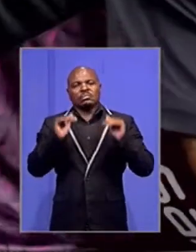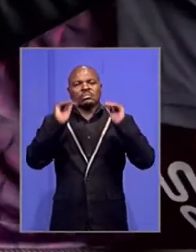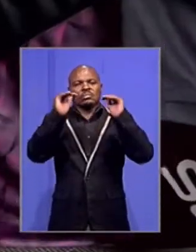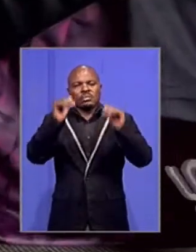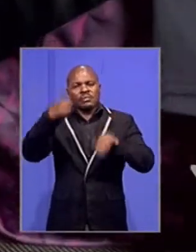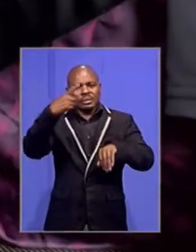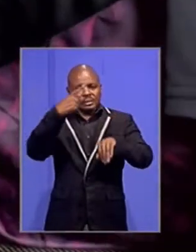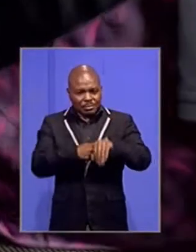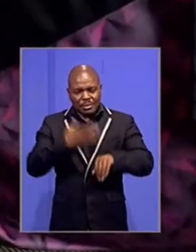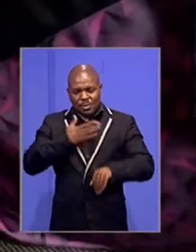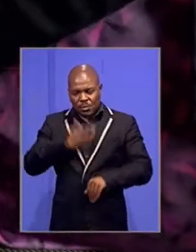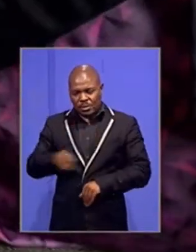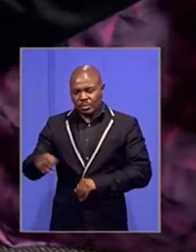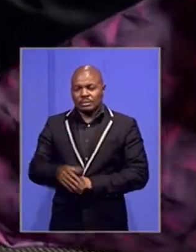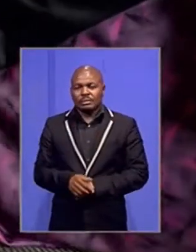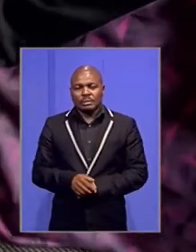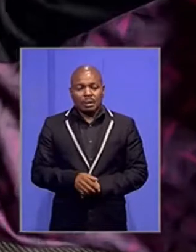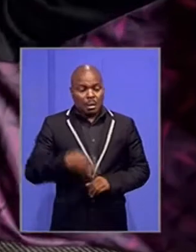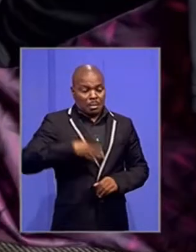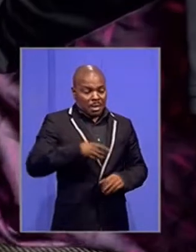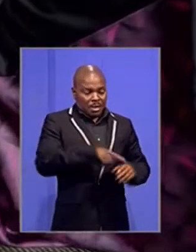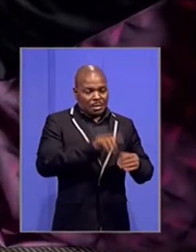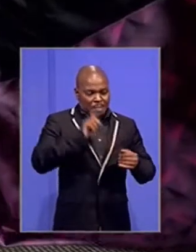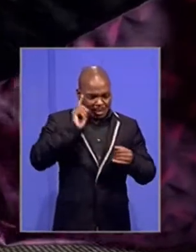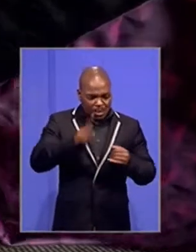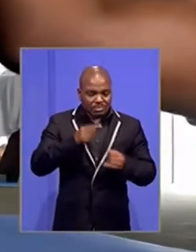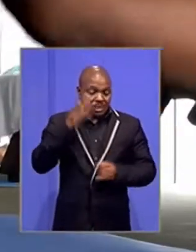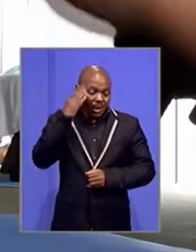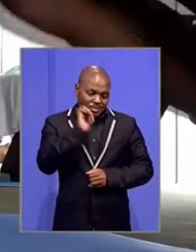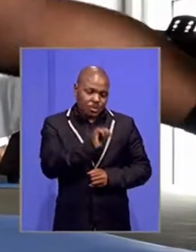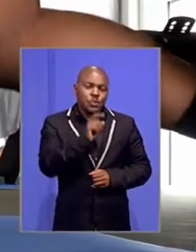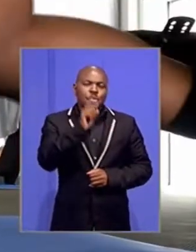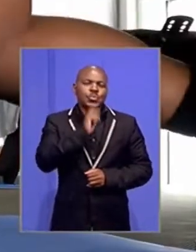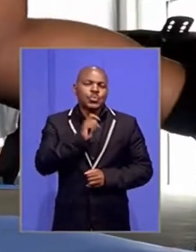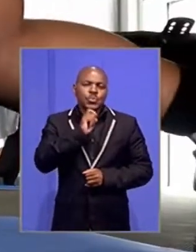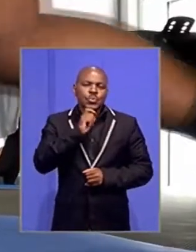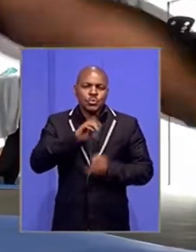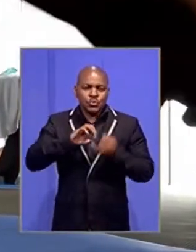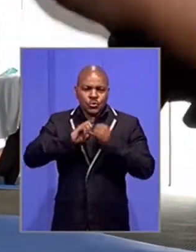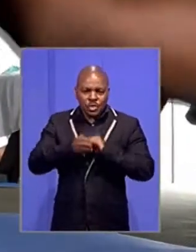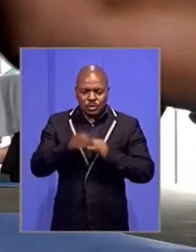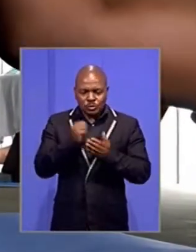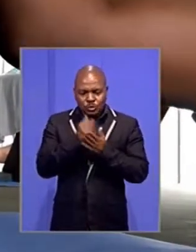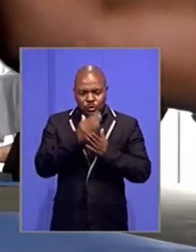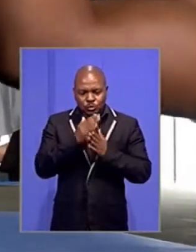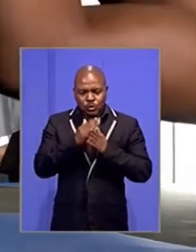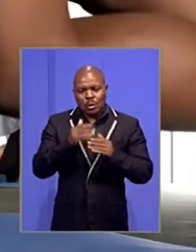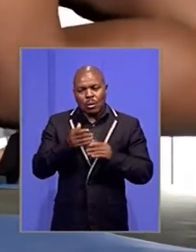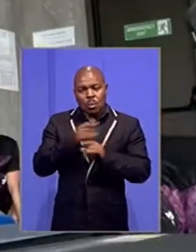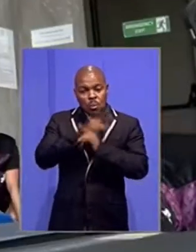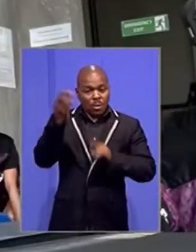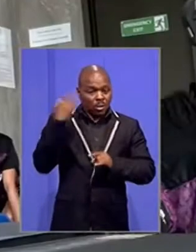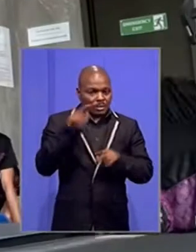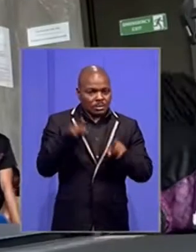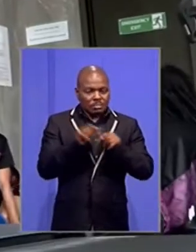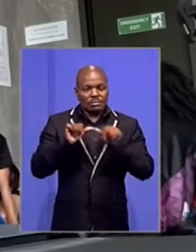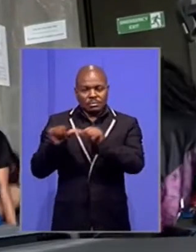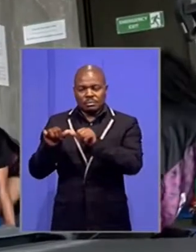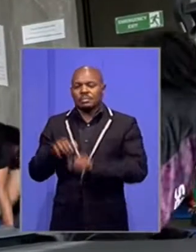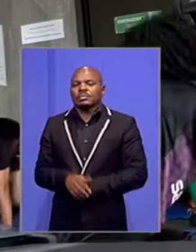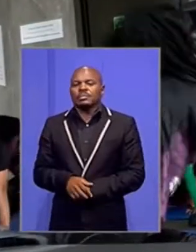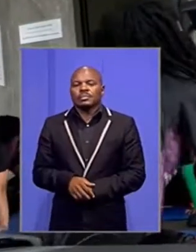lekgetlo la pele. Banyana Banyana ba tshwanela ho sebedisa boiphihlelo ba bona ho sireletsa ketapele e leng teng. We